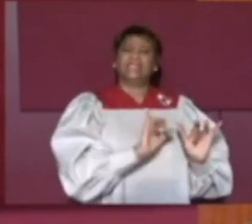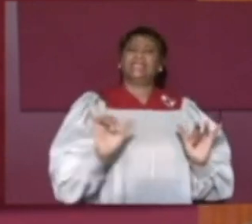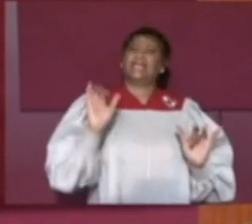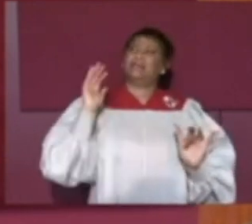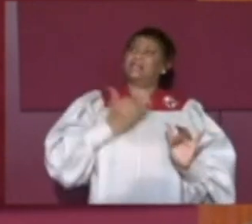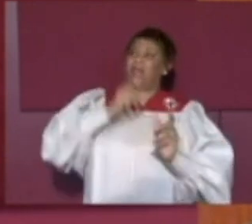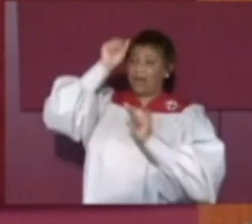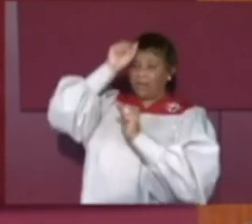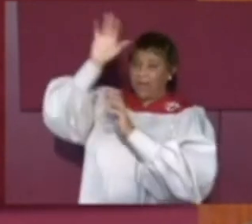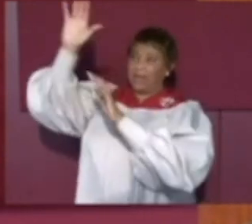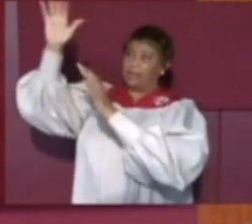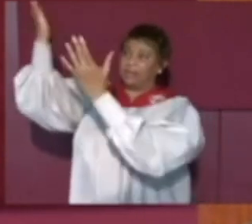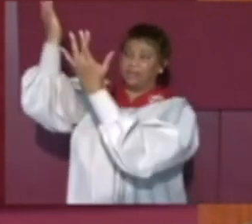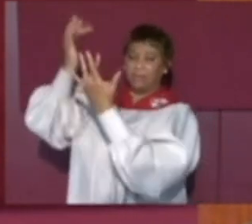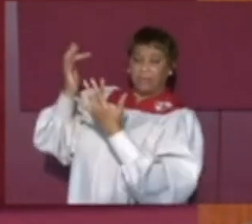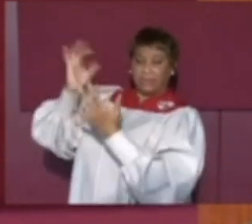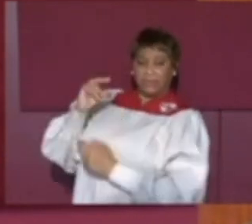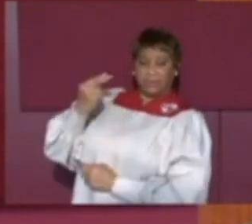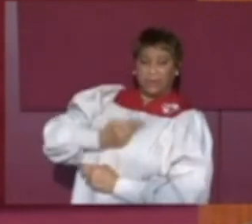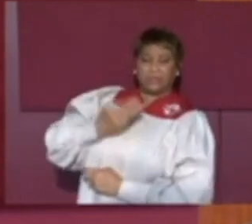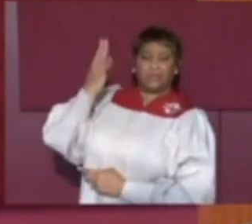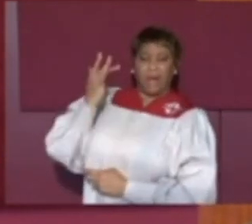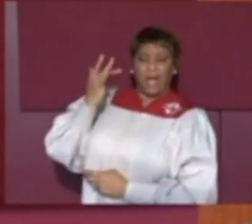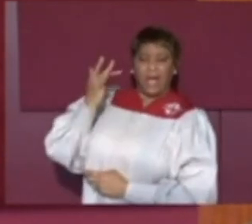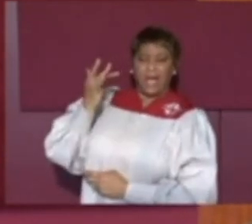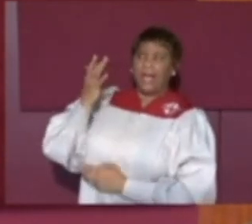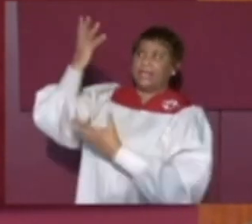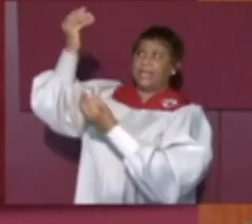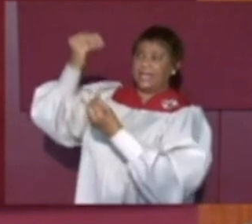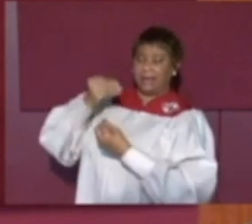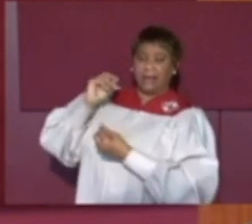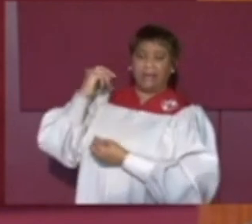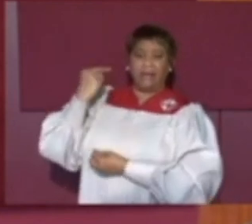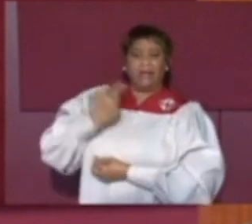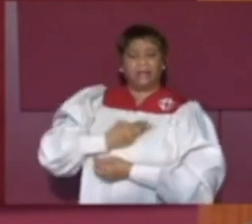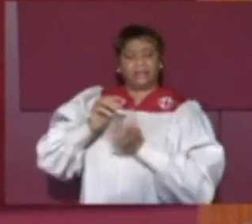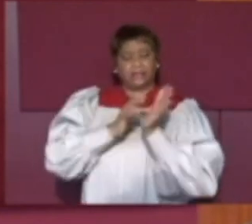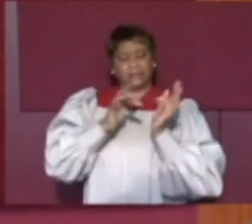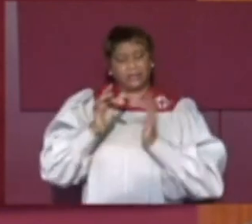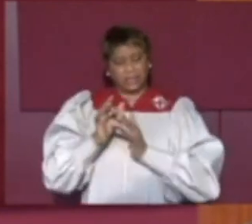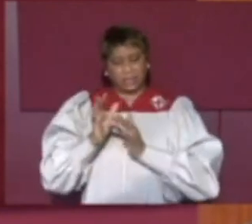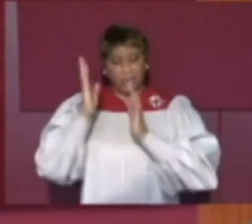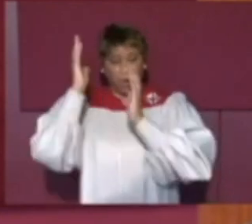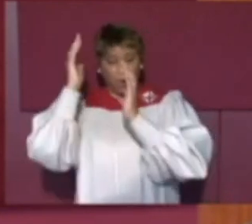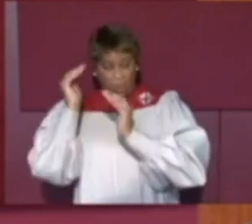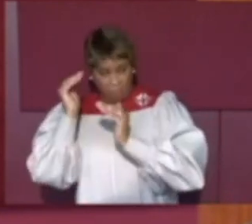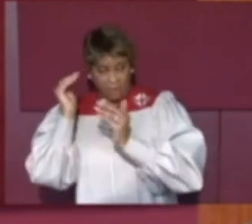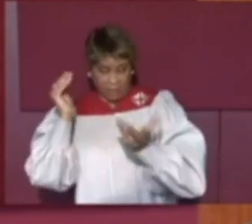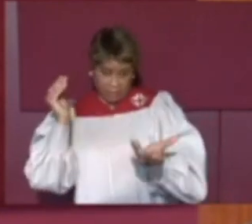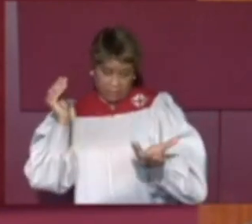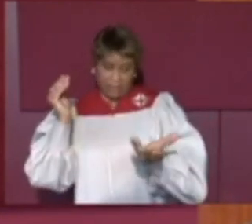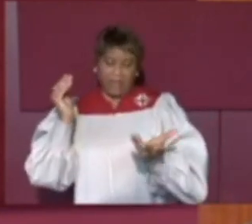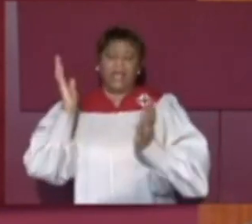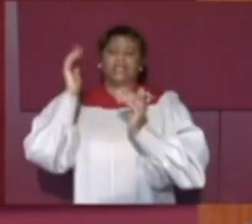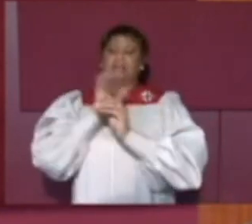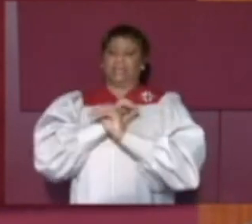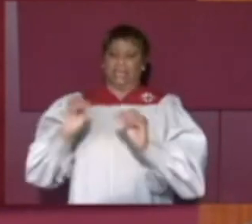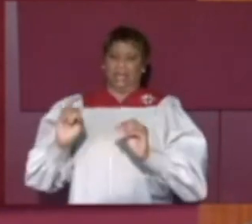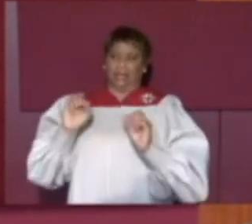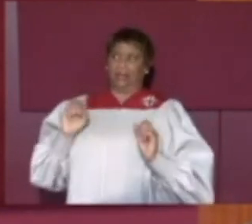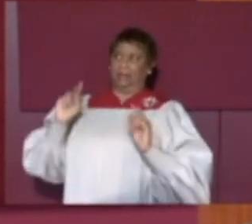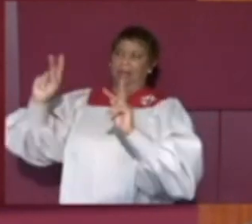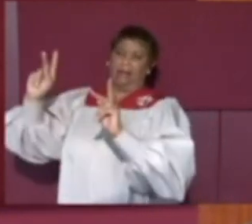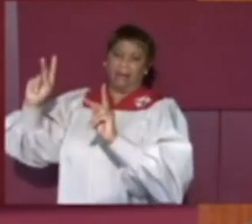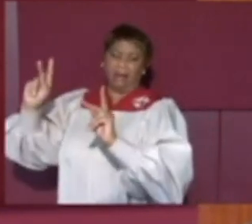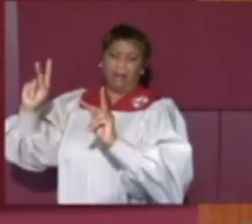was merciful to us, because he gave us Jesus, hoping, expecting nothing in